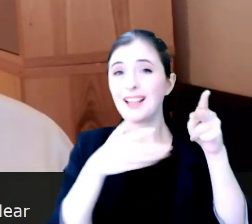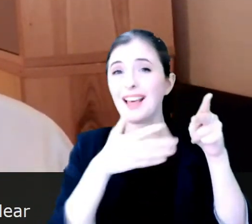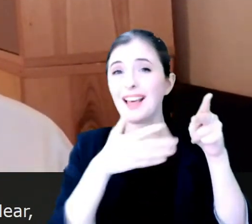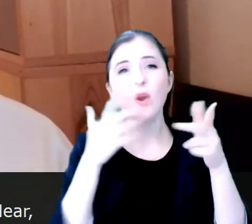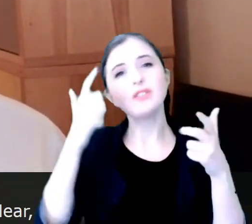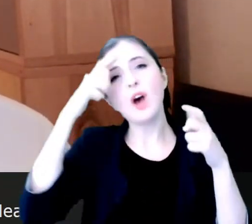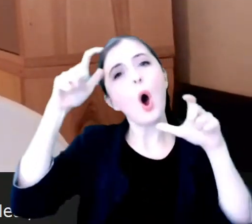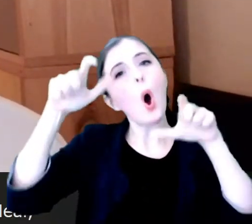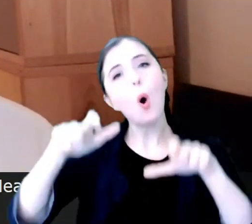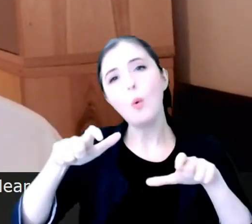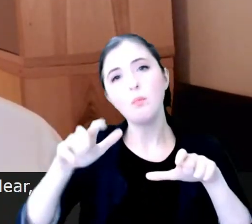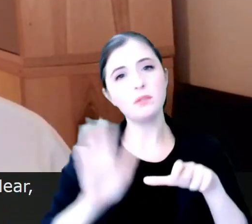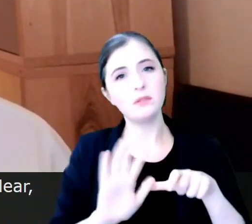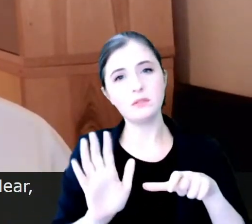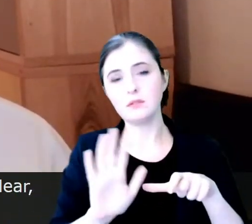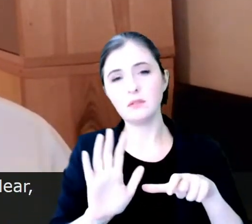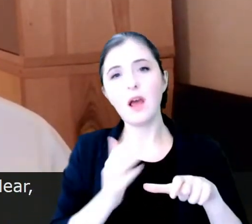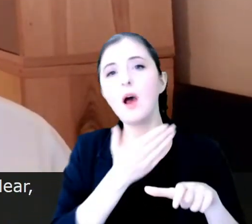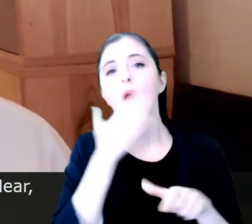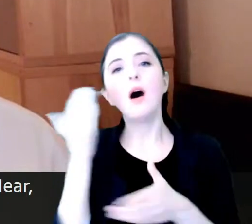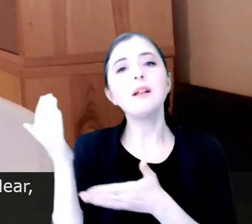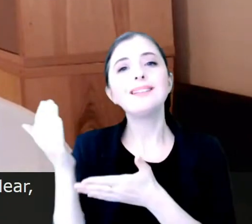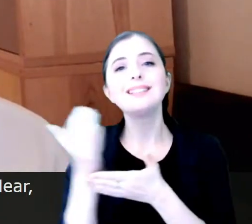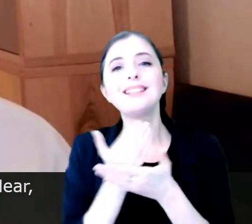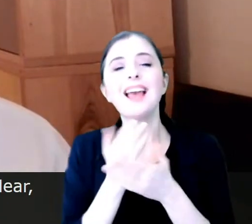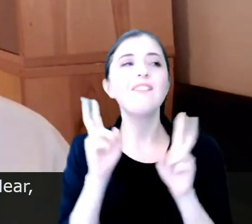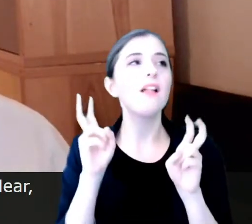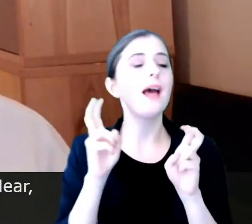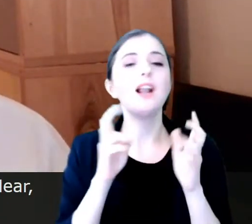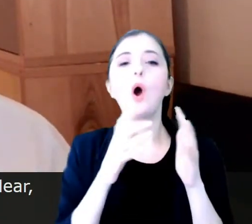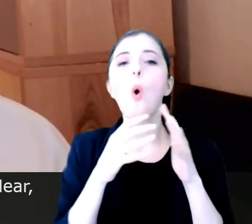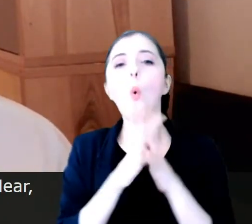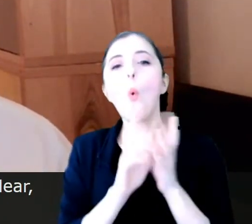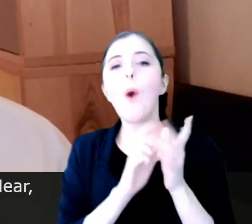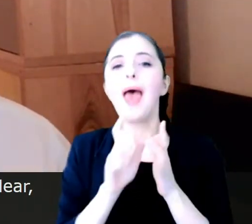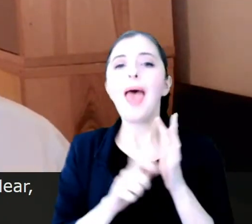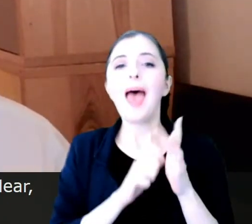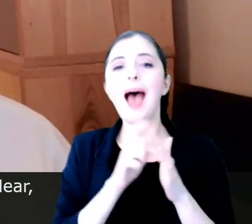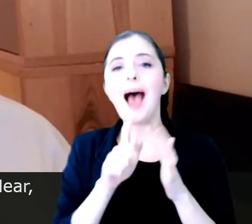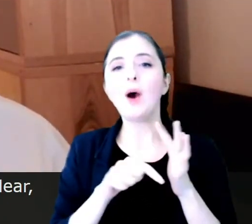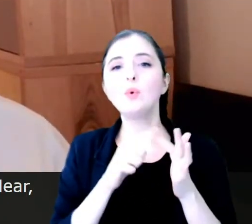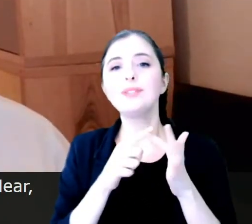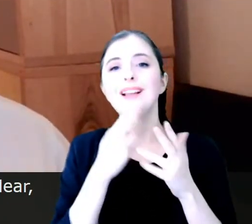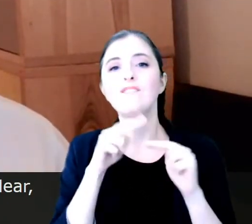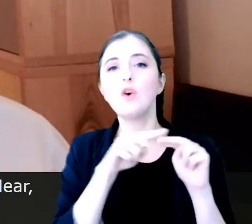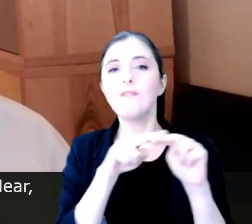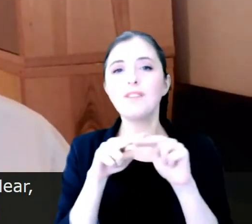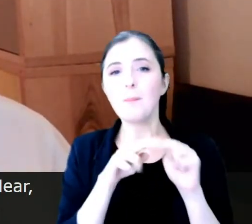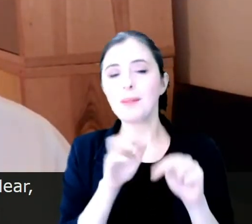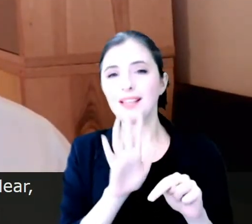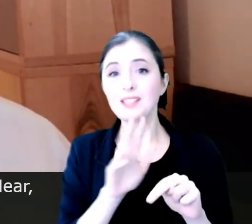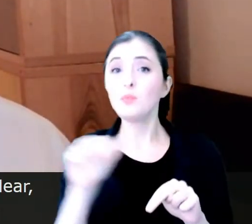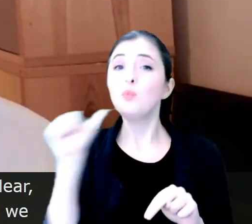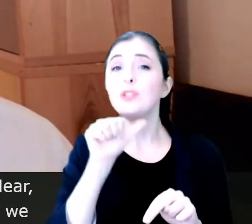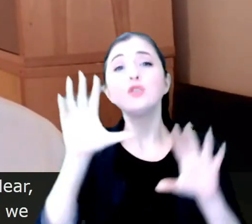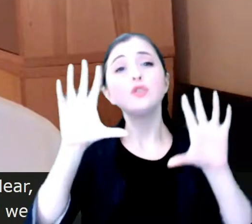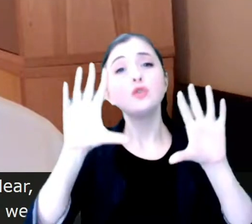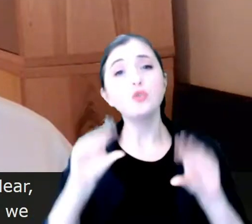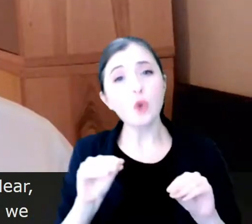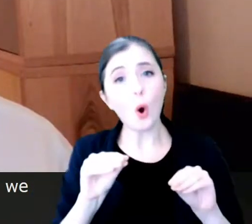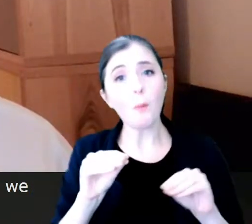They are unsafe warehousing for families, and we should stop building them